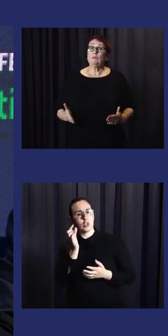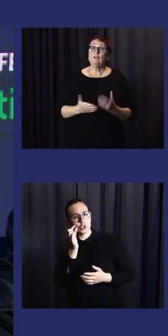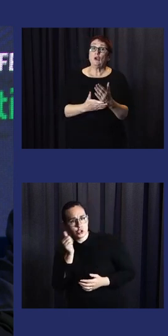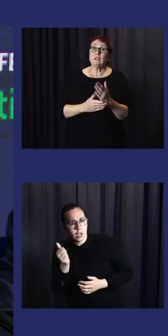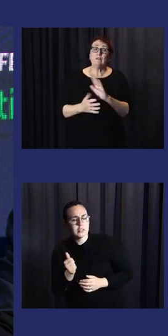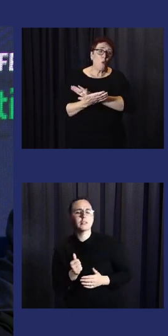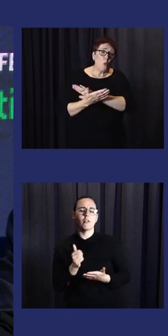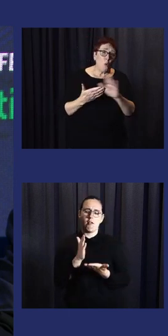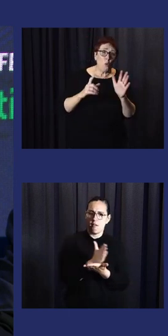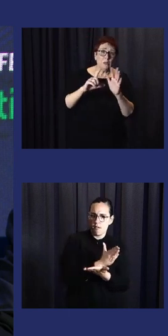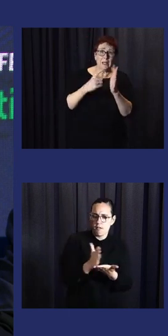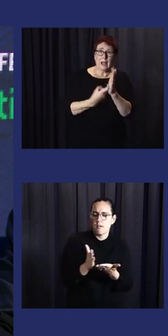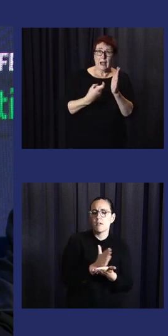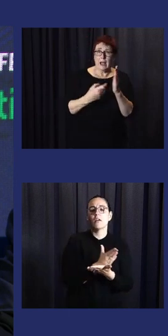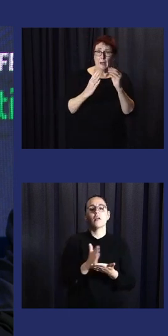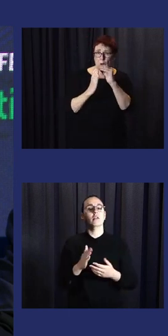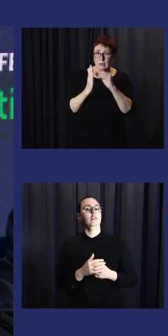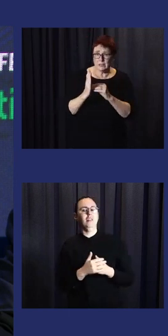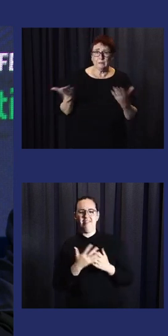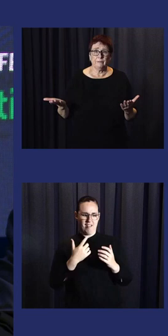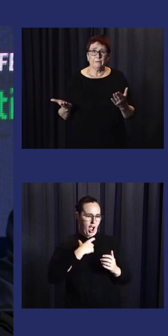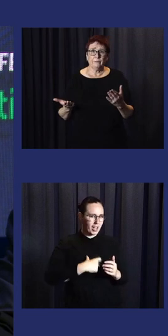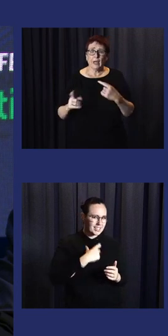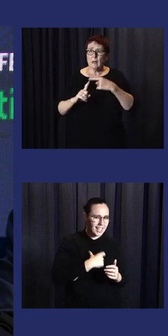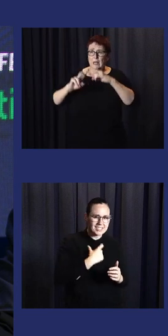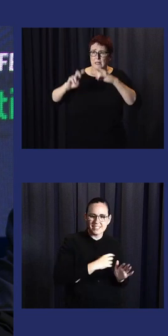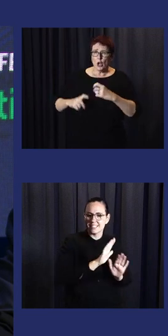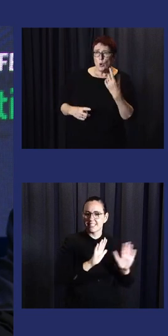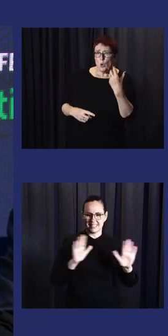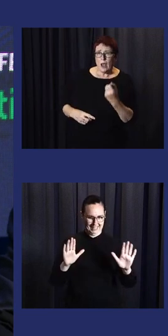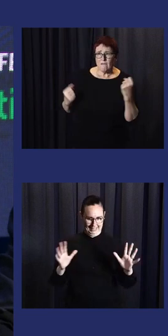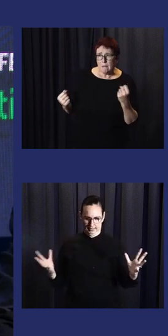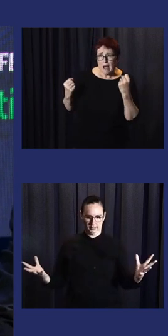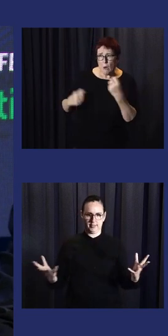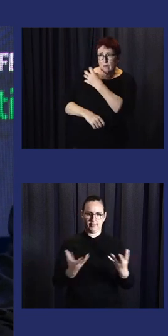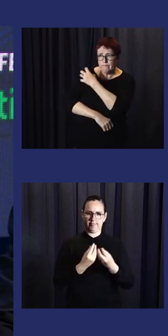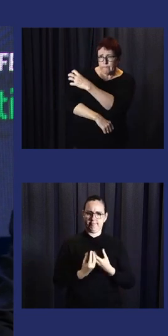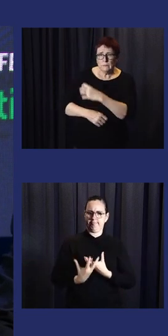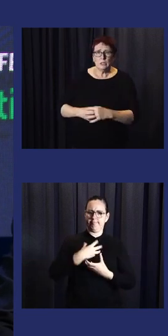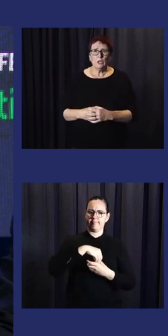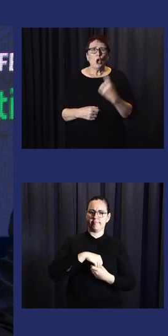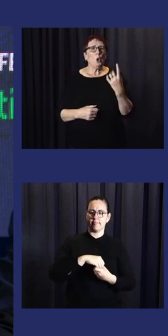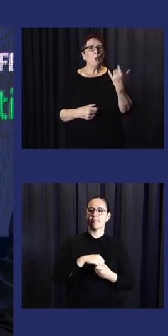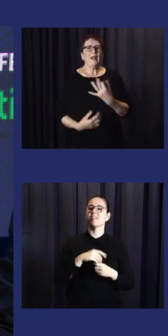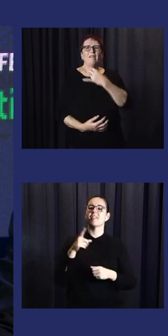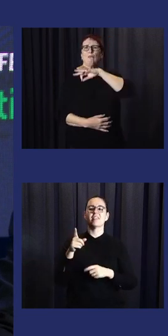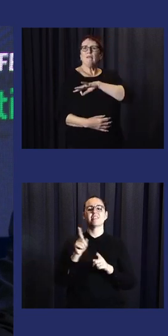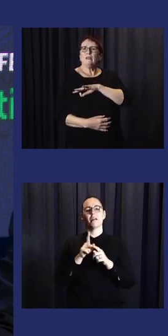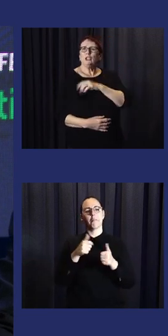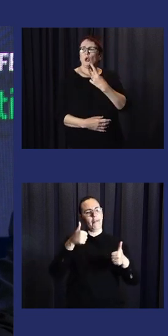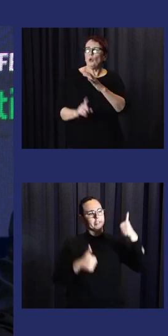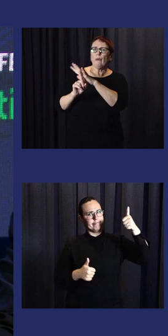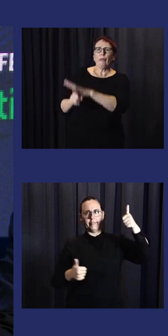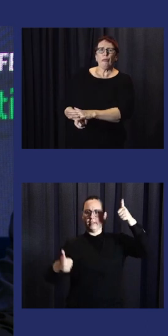and climate change work, doing power analysis, being able to look at issues of privilege and oppression,